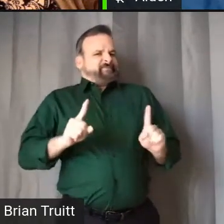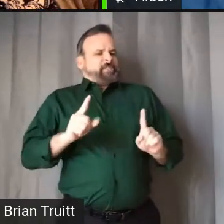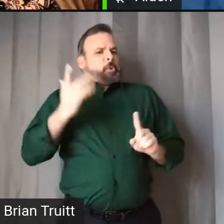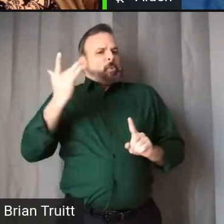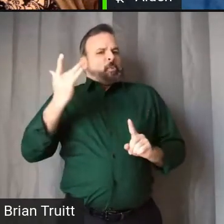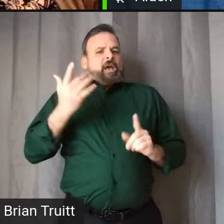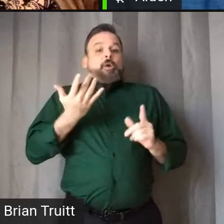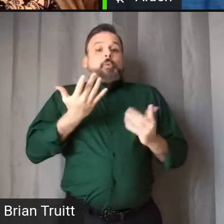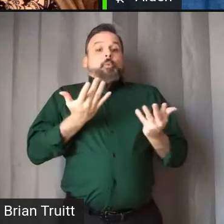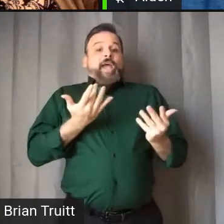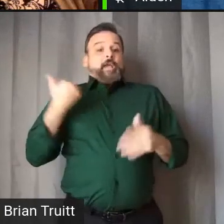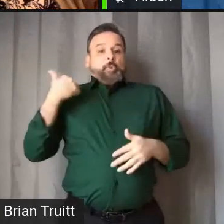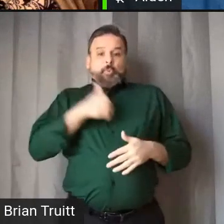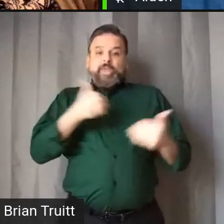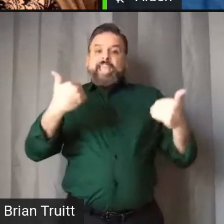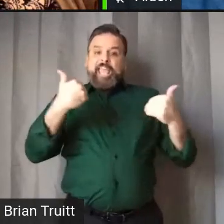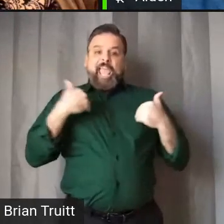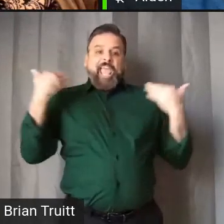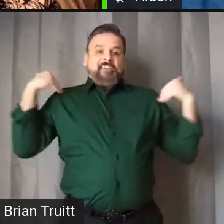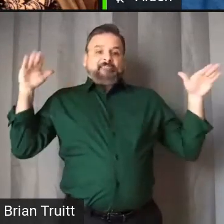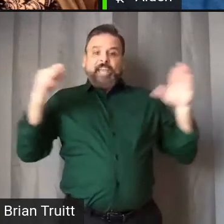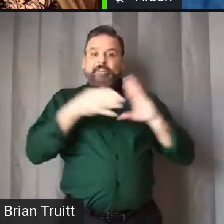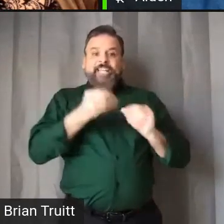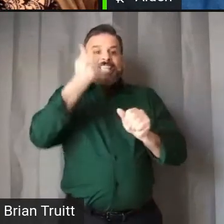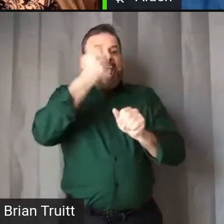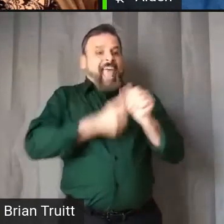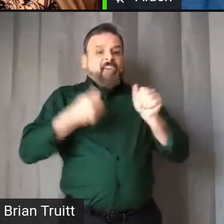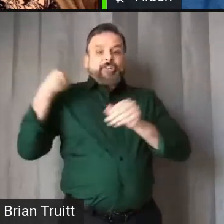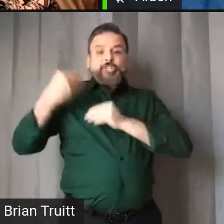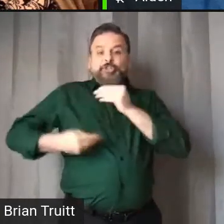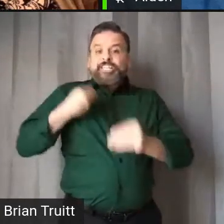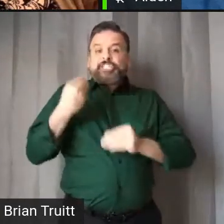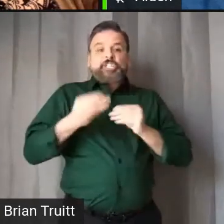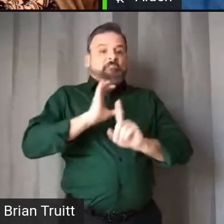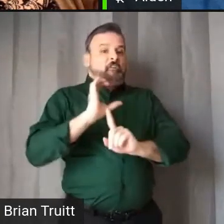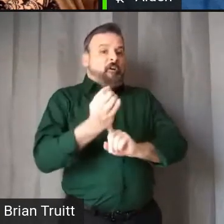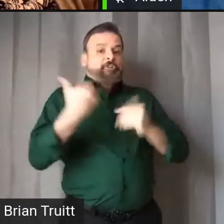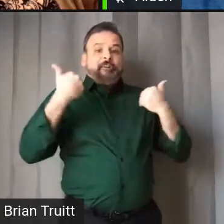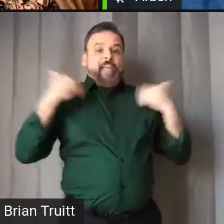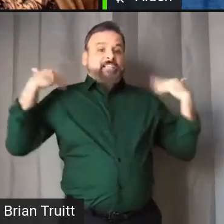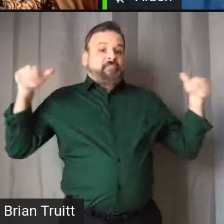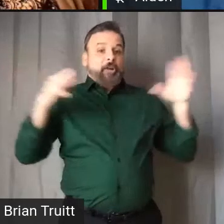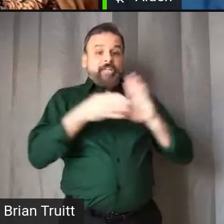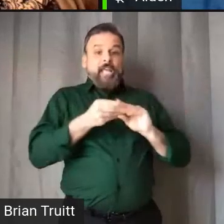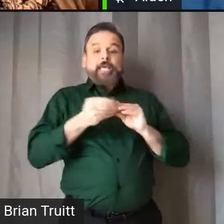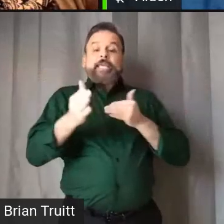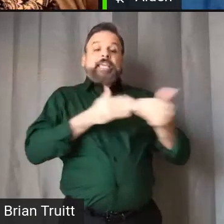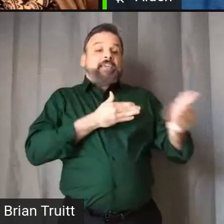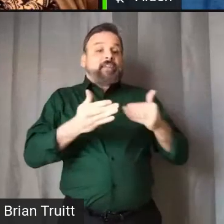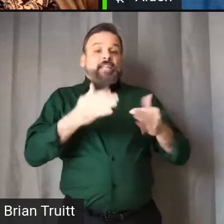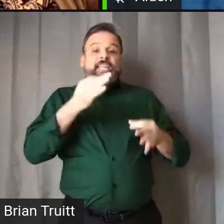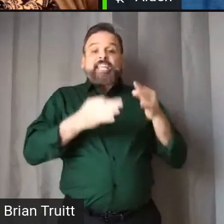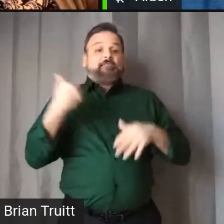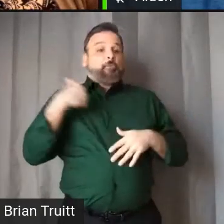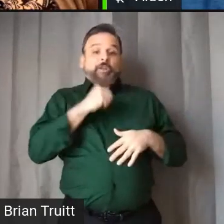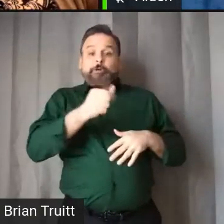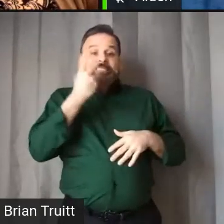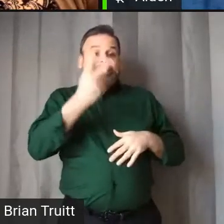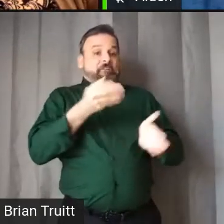We have our own fairy tales too. Every tradition has fairy tales, even if they're not the ones that we see